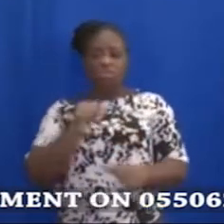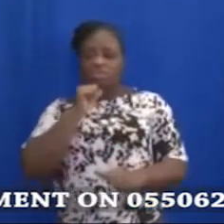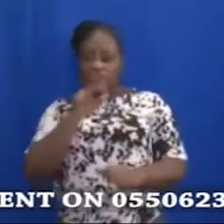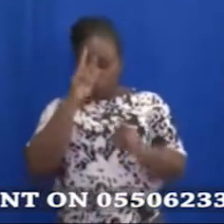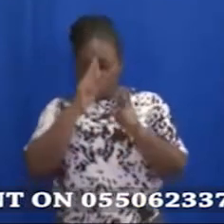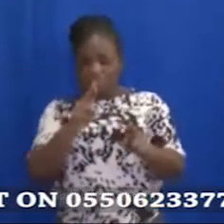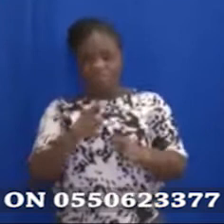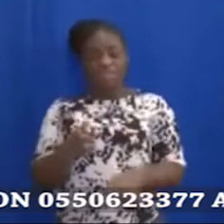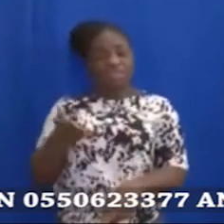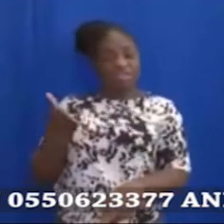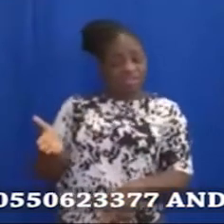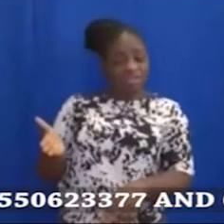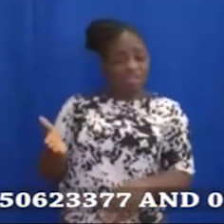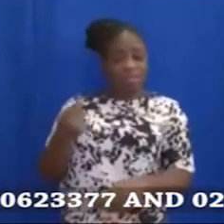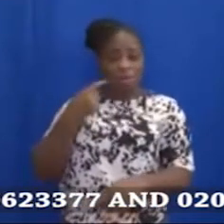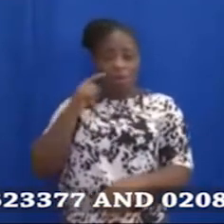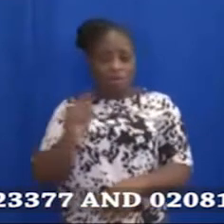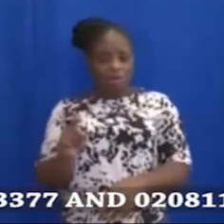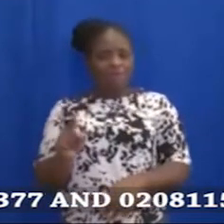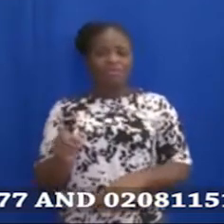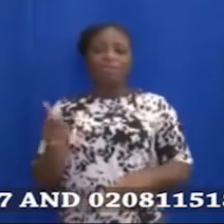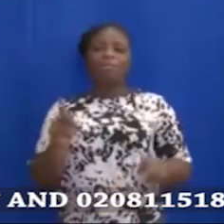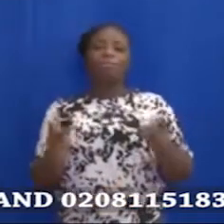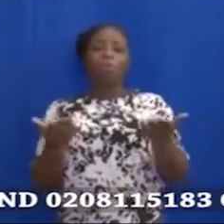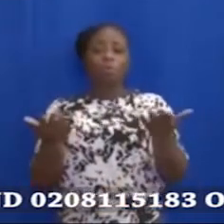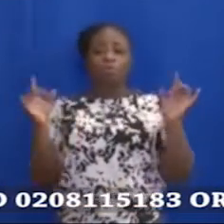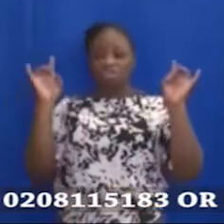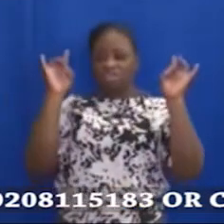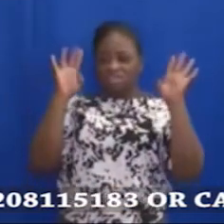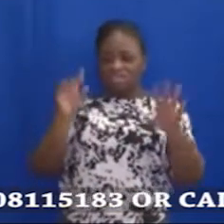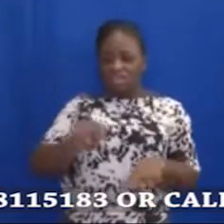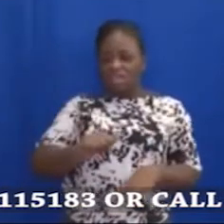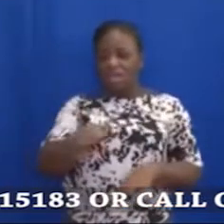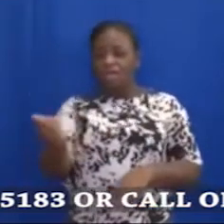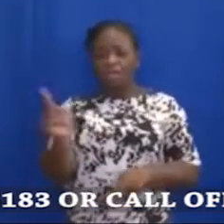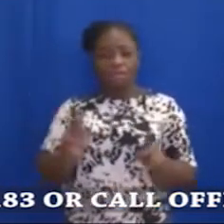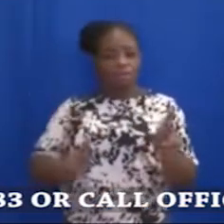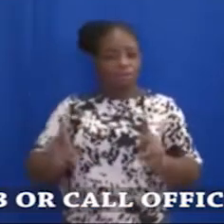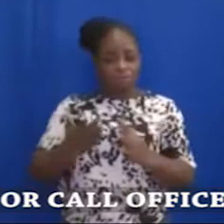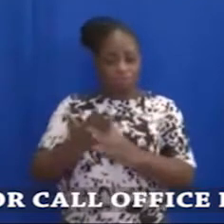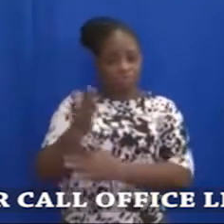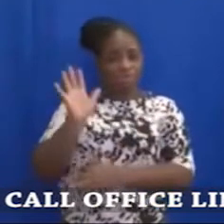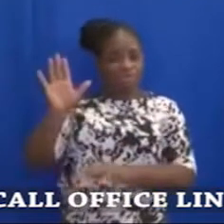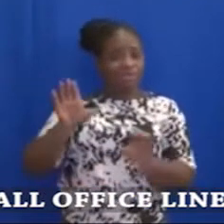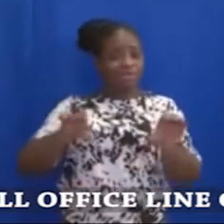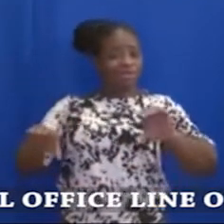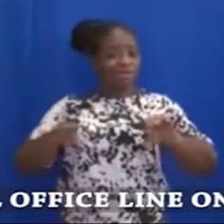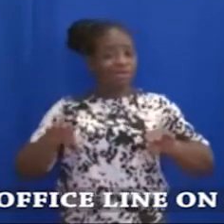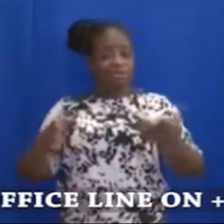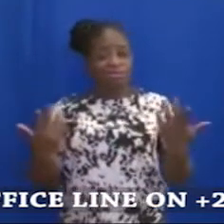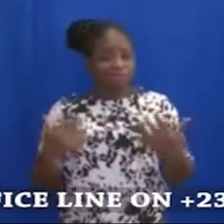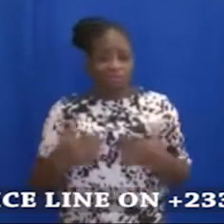for those who want to endanger the rest of the population through their actions and negligence. The law